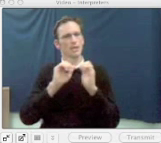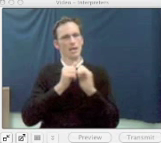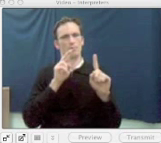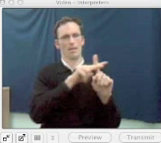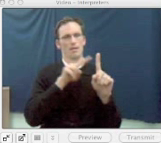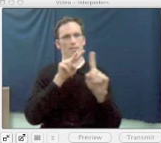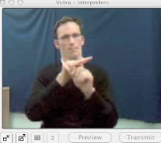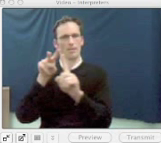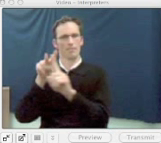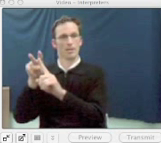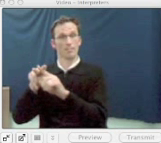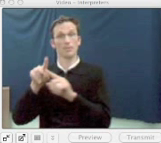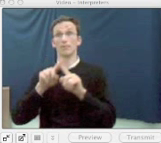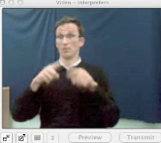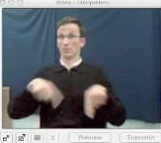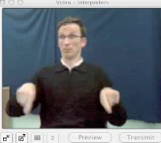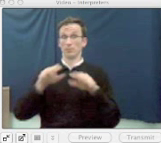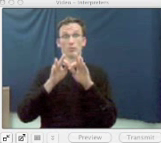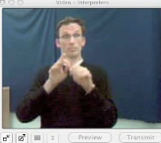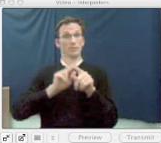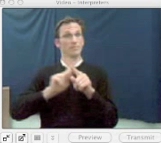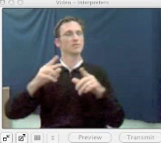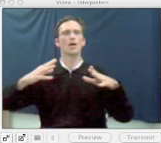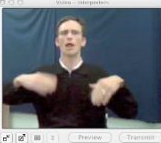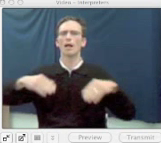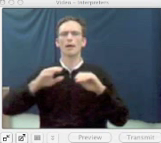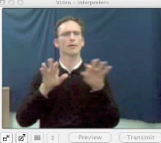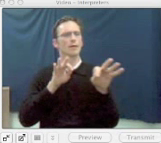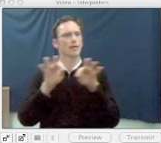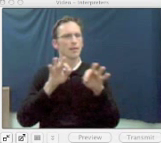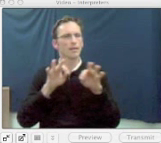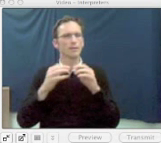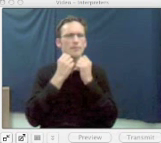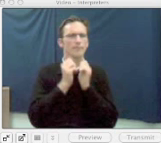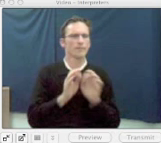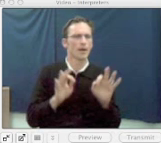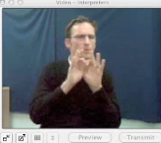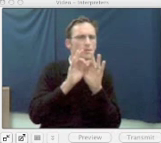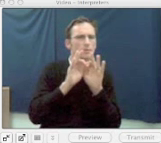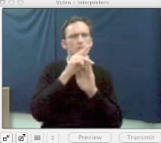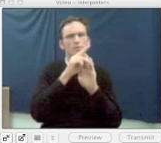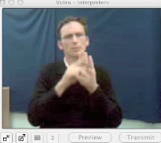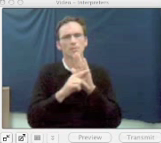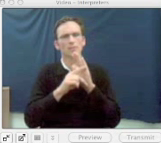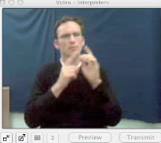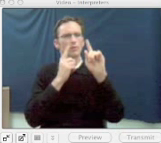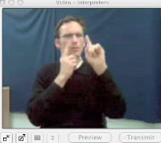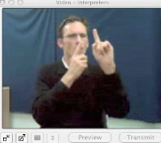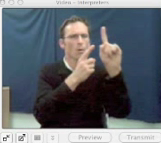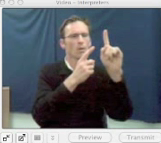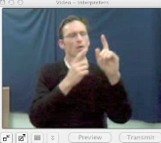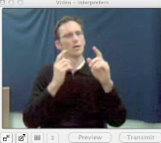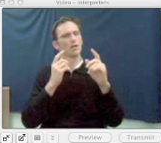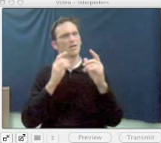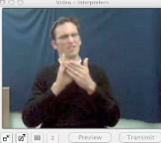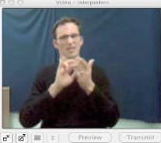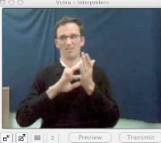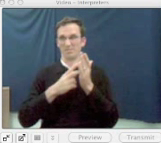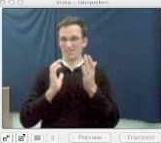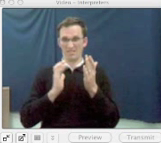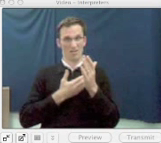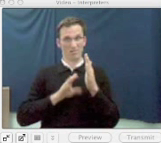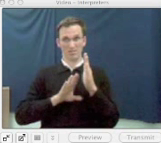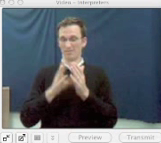have not yet articulated completely the values and principles of our profession leaves sort of a hole in this